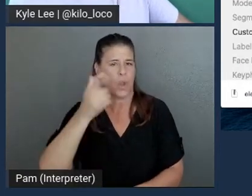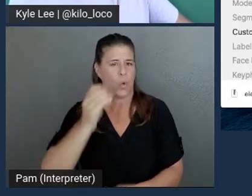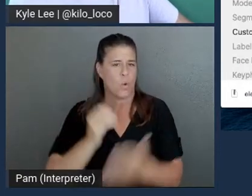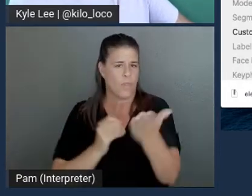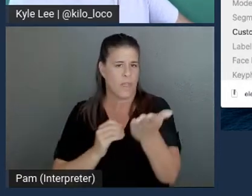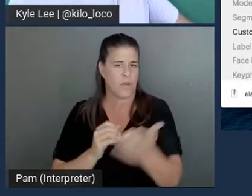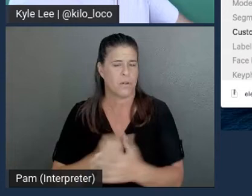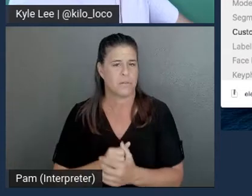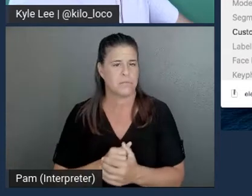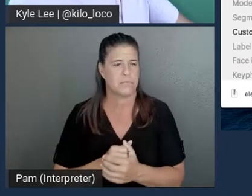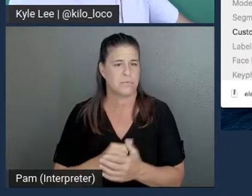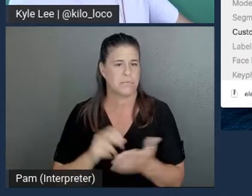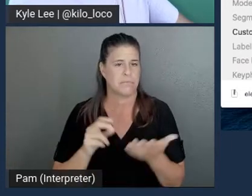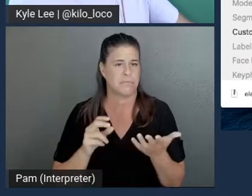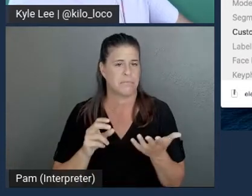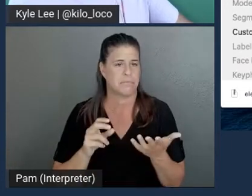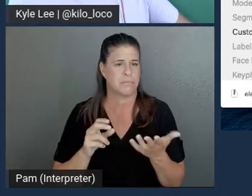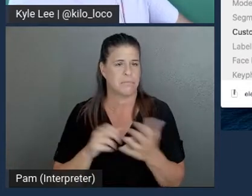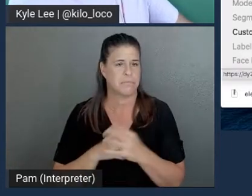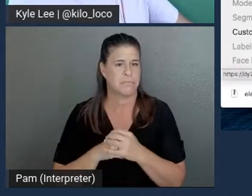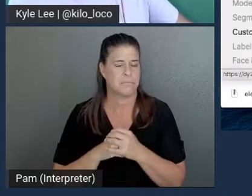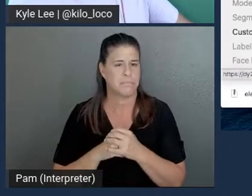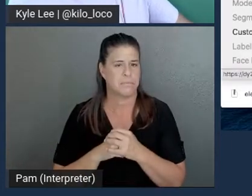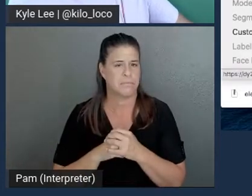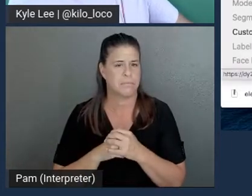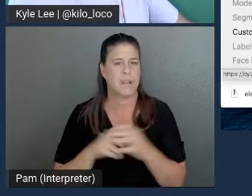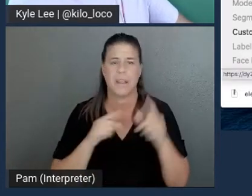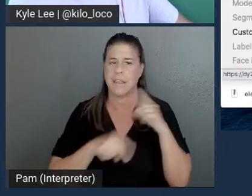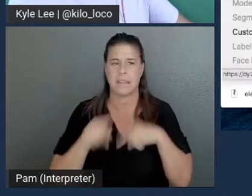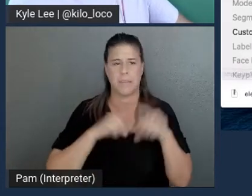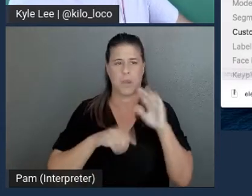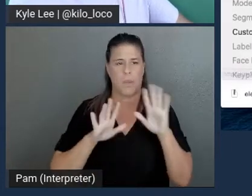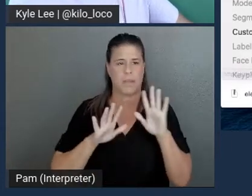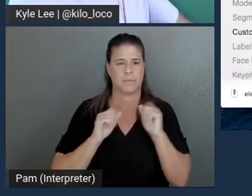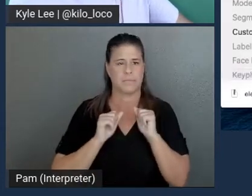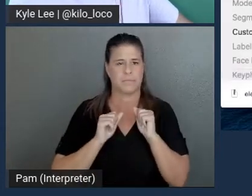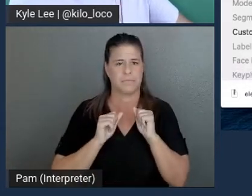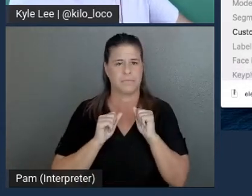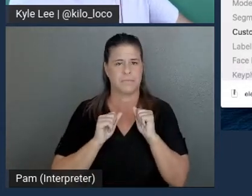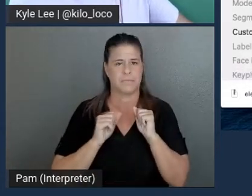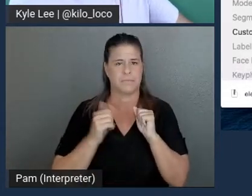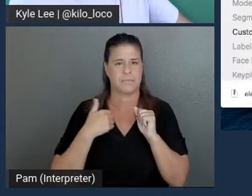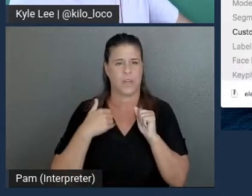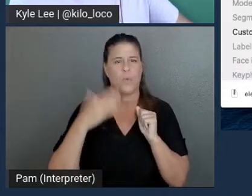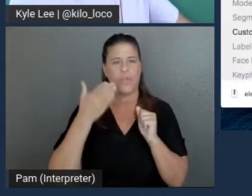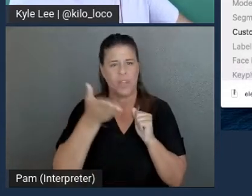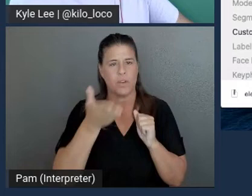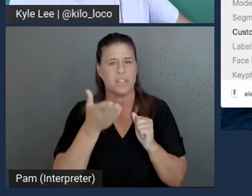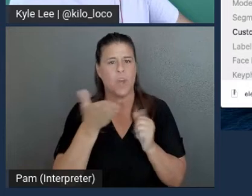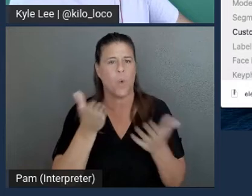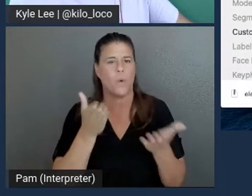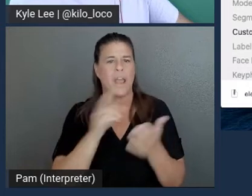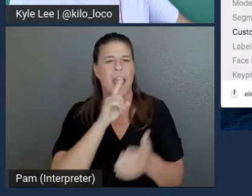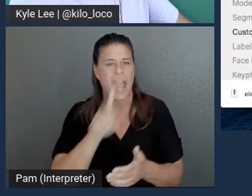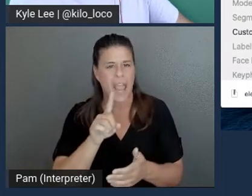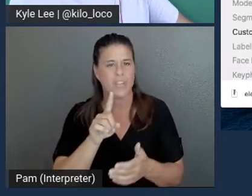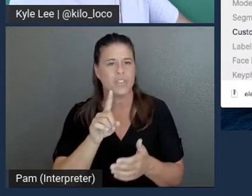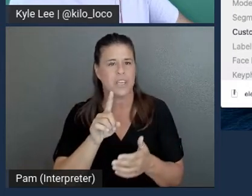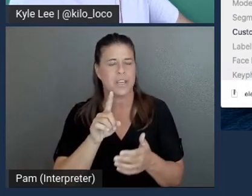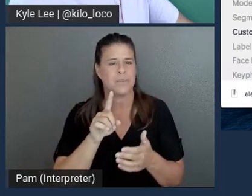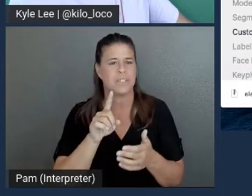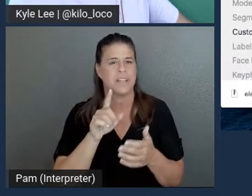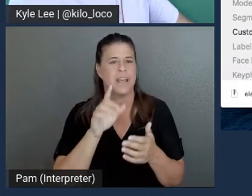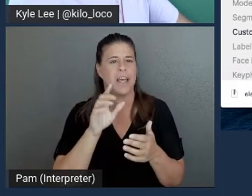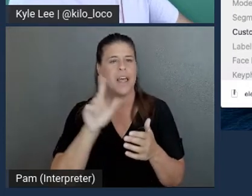Let me go. Sorry, let me go back here. You'll having a search for. Oh, here it is. So, actually, it was getting